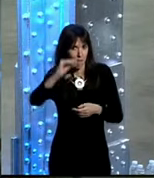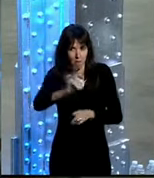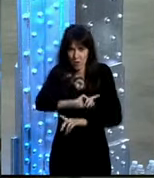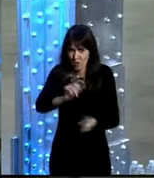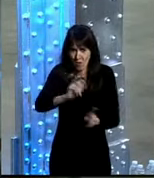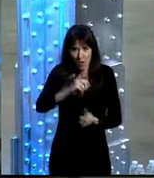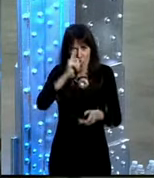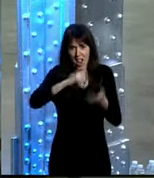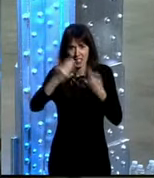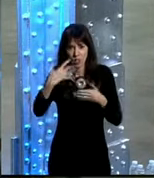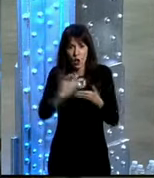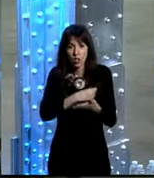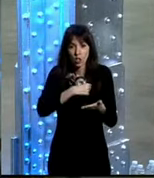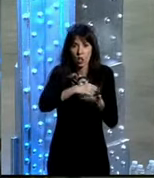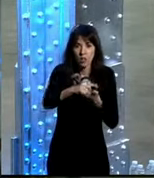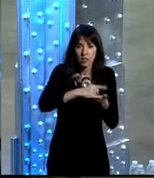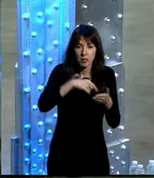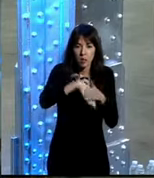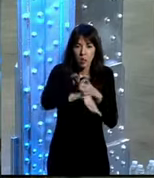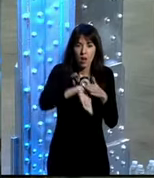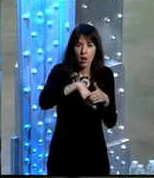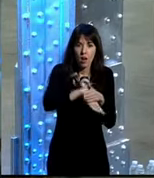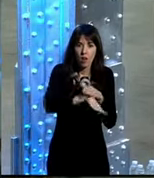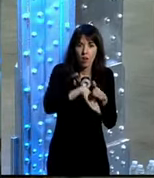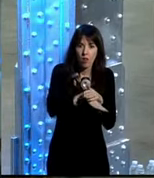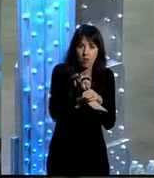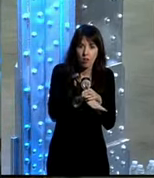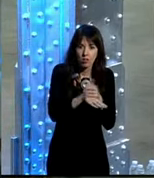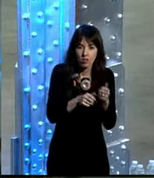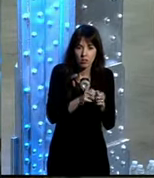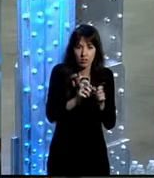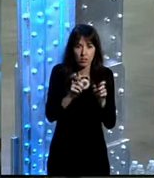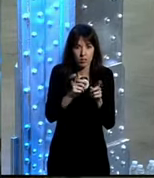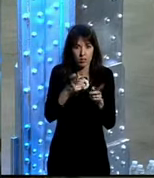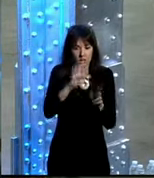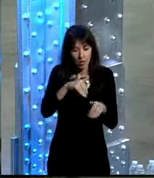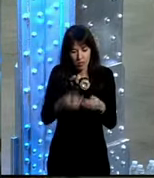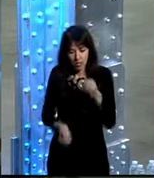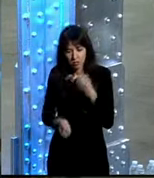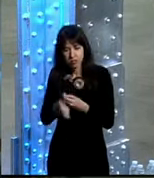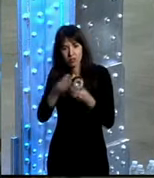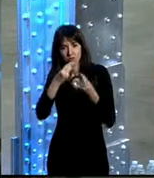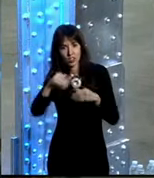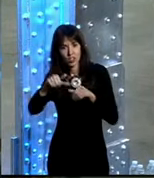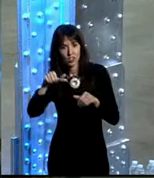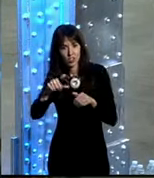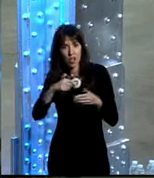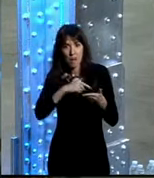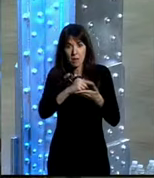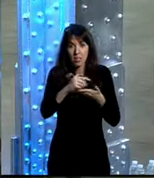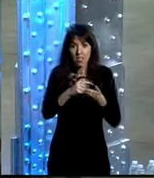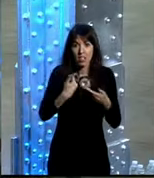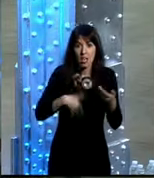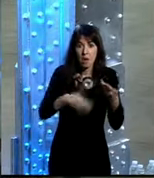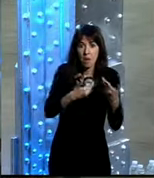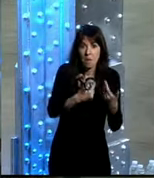no smartphone or anything. I don't know if they had SMS or some SMS on there, and there was a source of information to get started with that